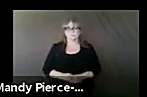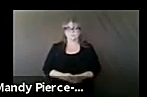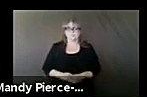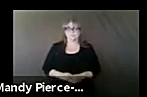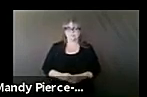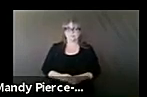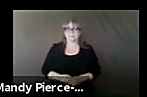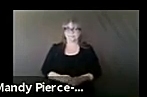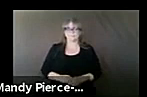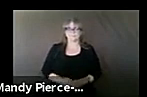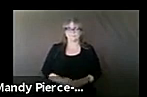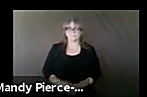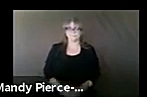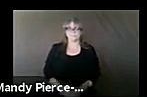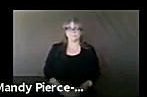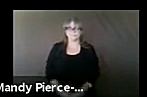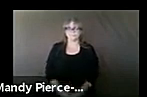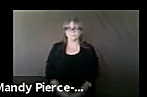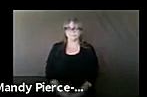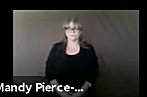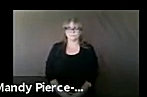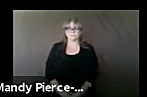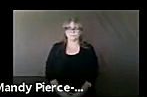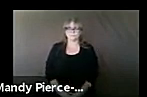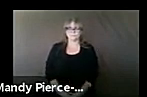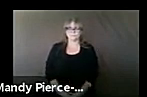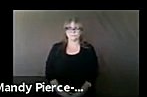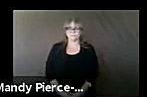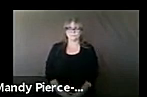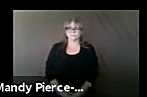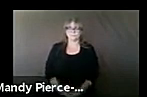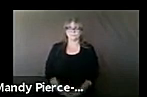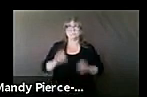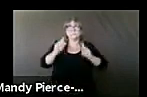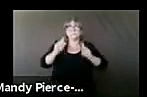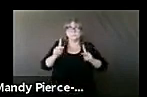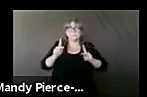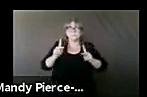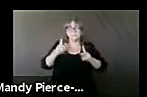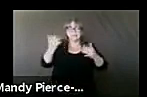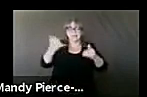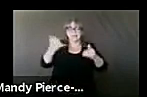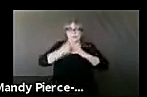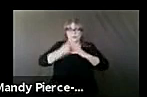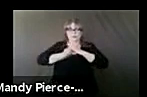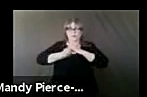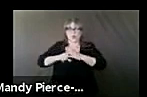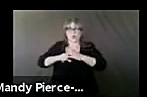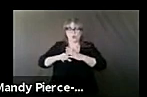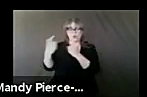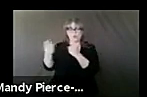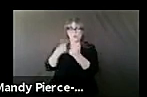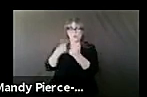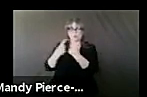All right, yes, so right now we will begin taking questions and answers. So again, we have on the line